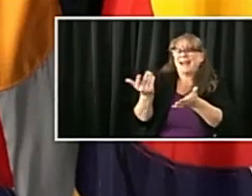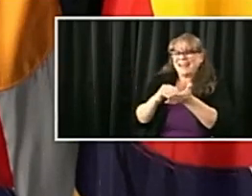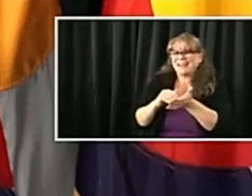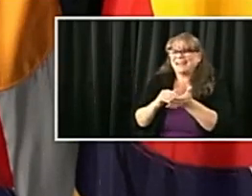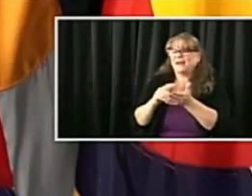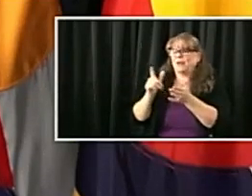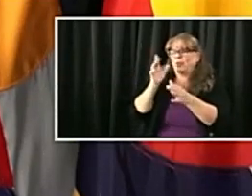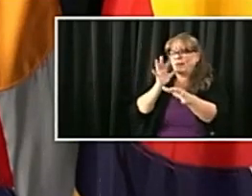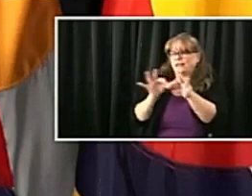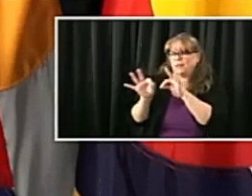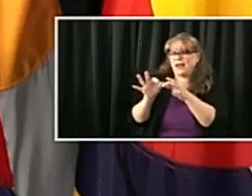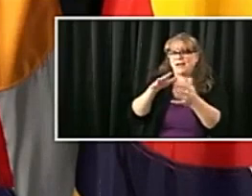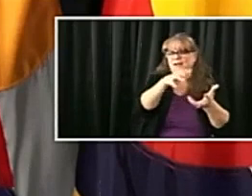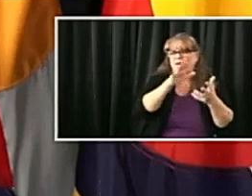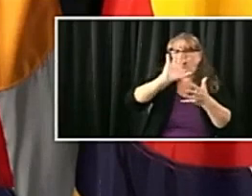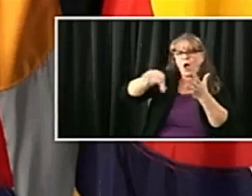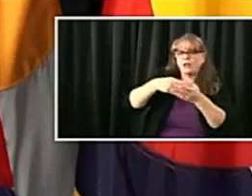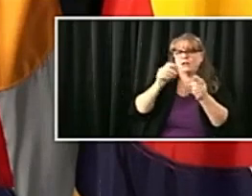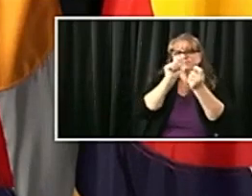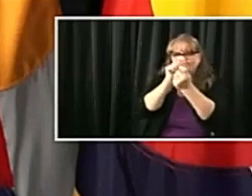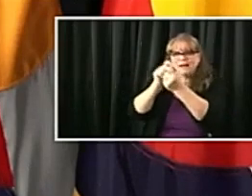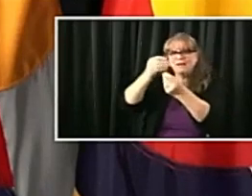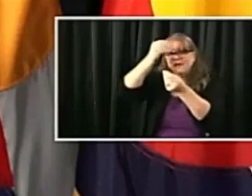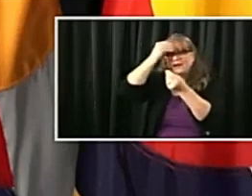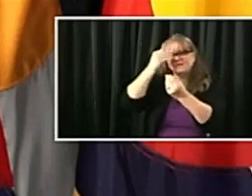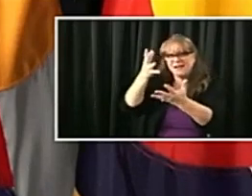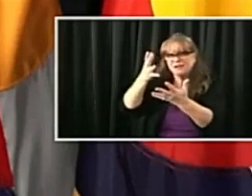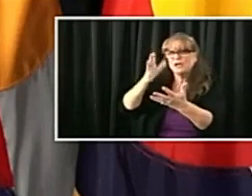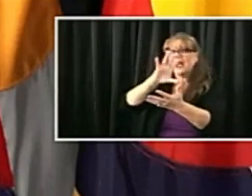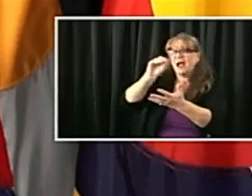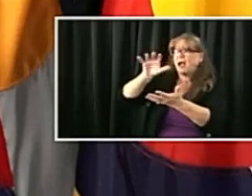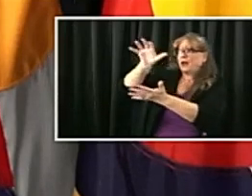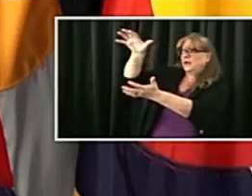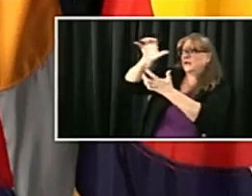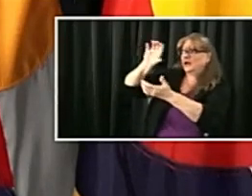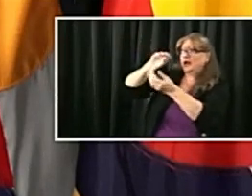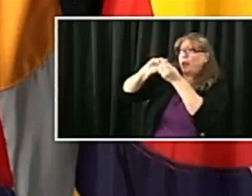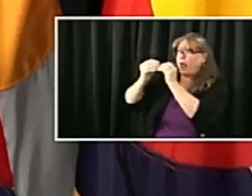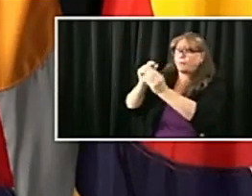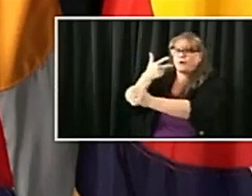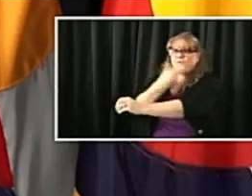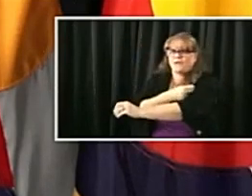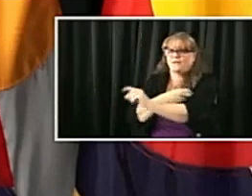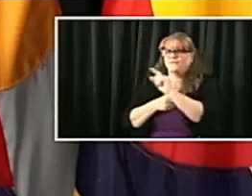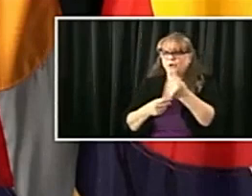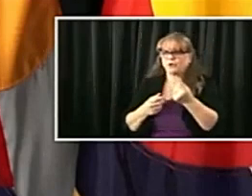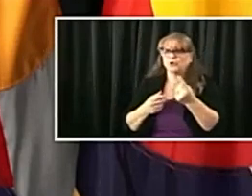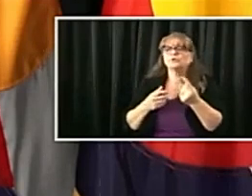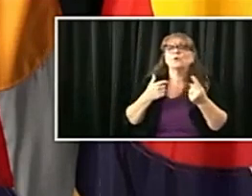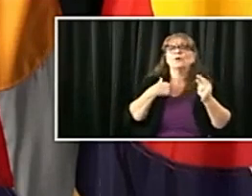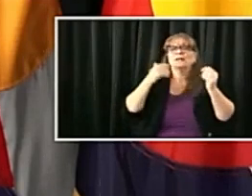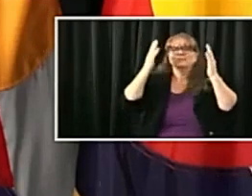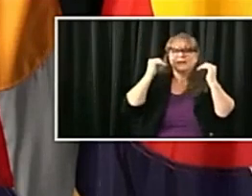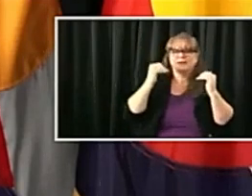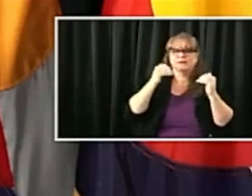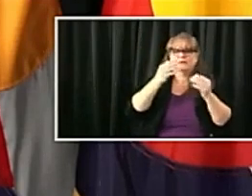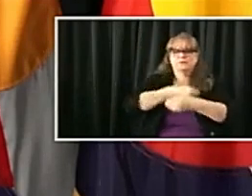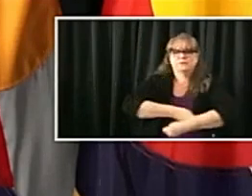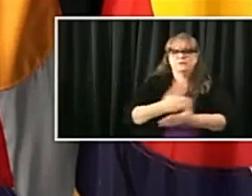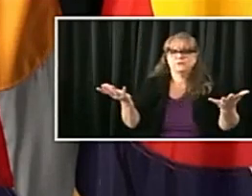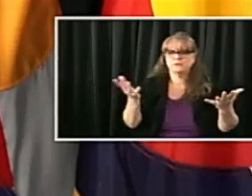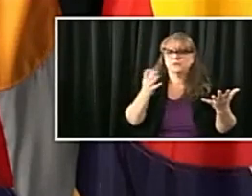about quantity of vaccine. And we expect to get that in the coming days and narrow the parameters